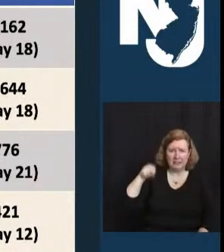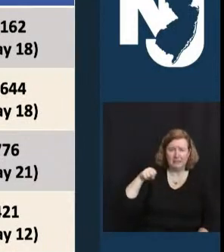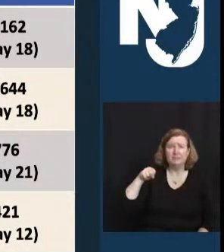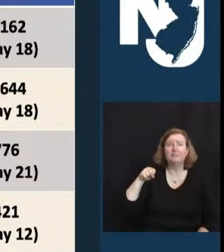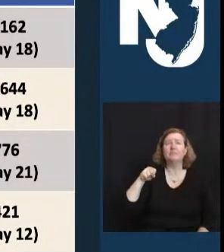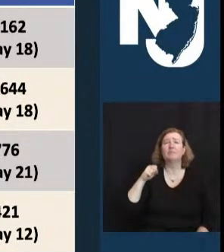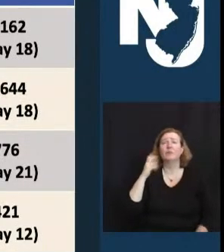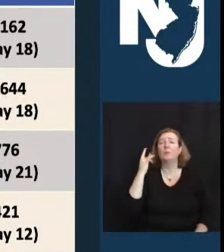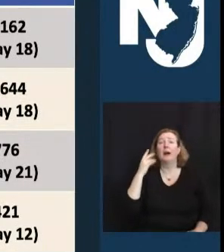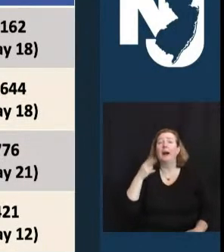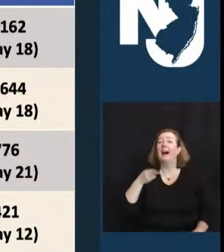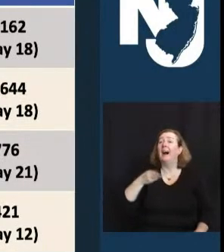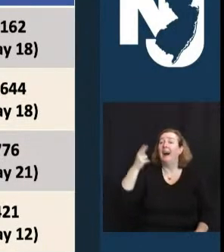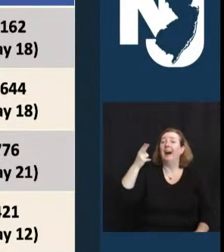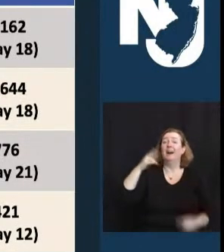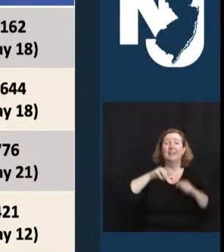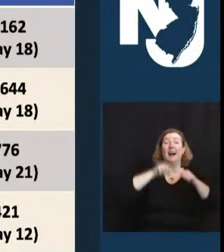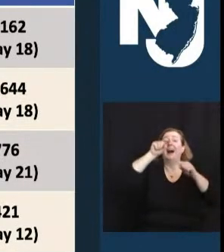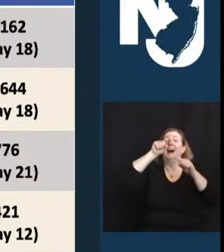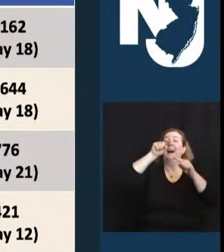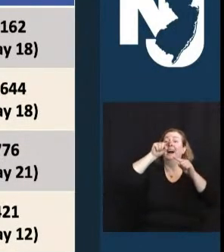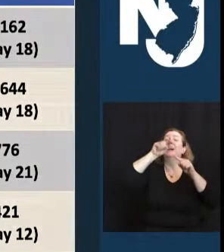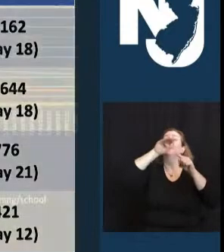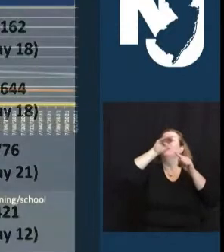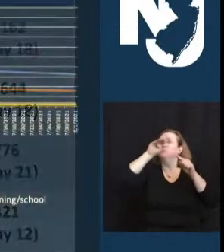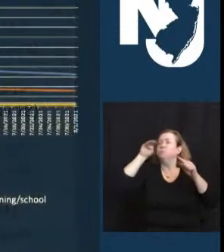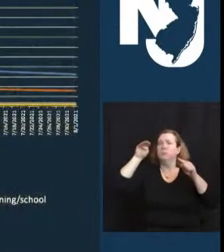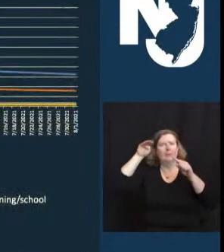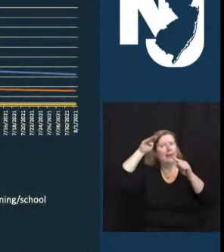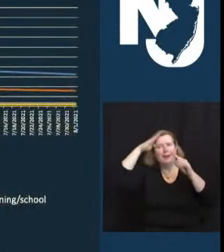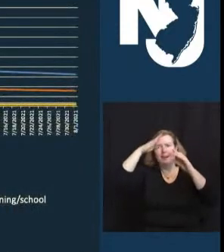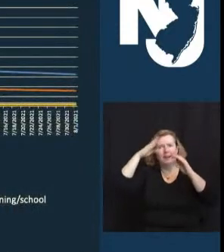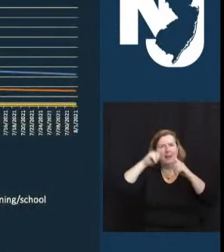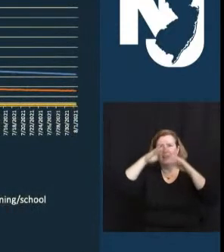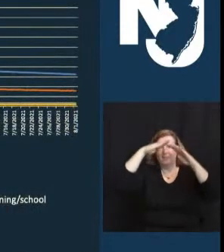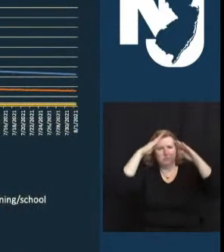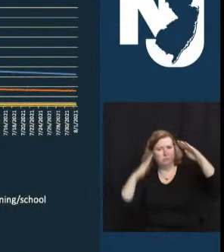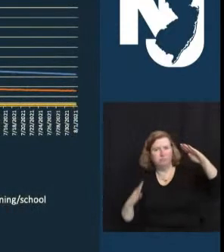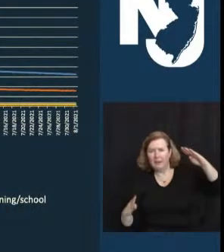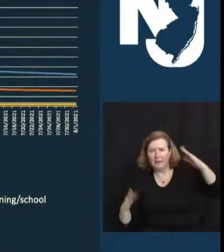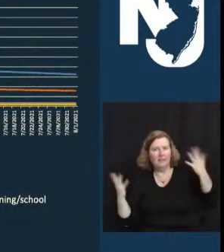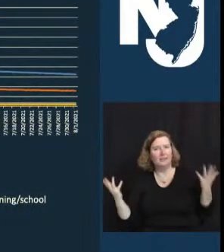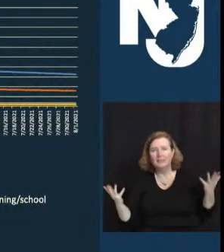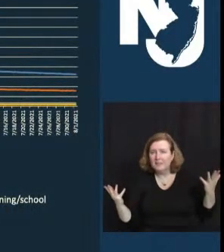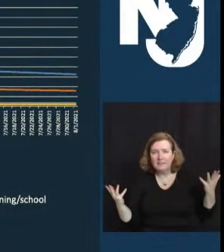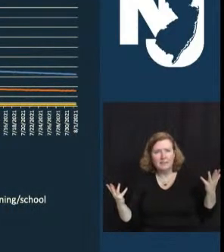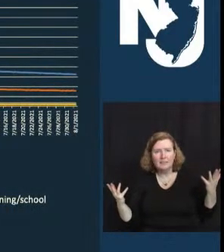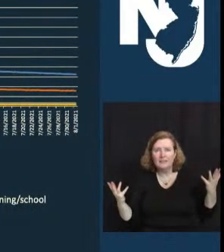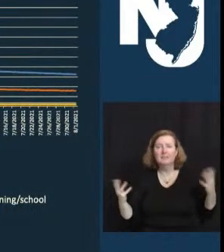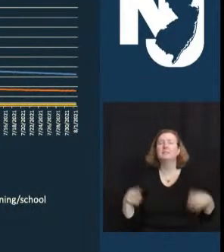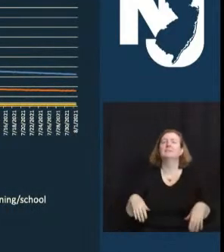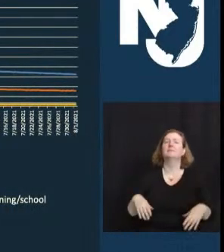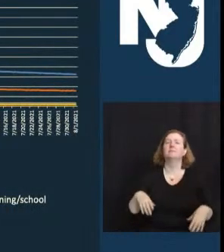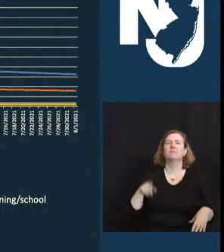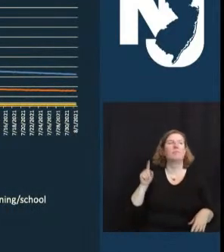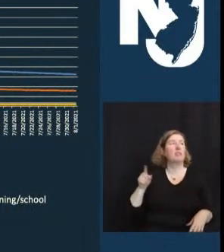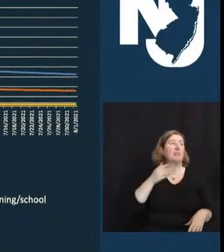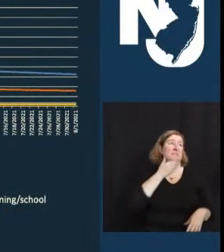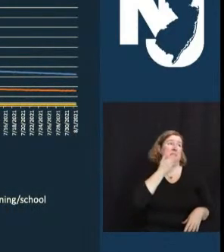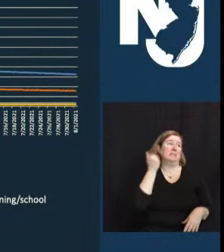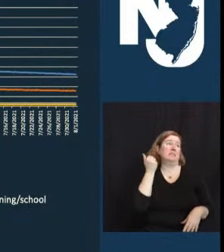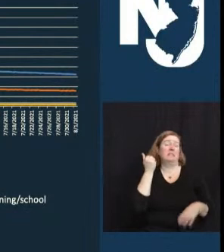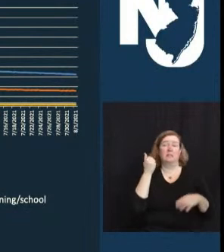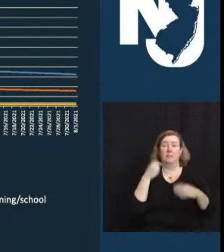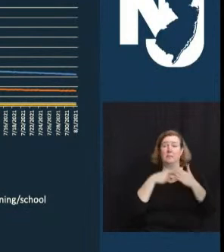on the other side. Let's just flip through these, Mahan. In both the best, this is the best. You can see the blue line